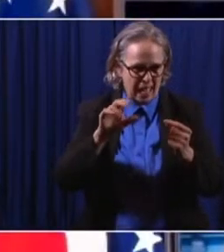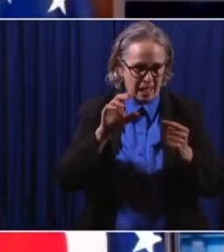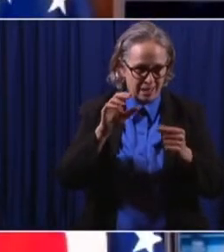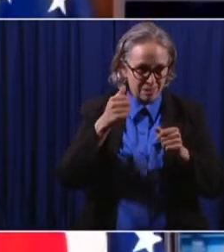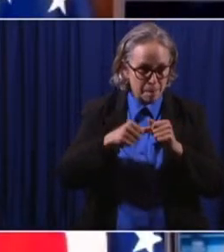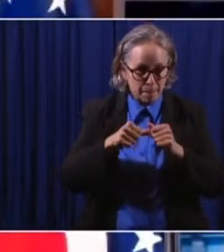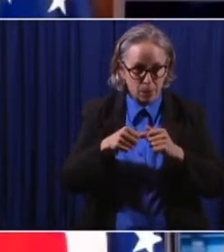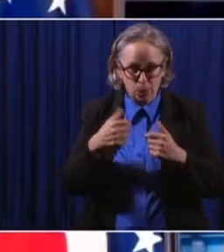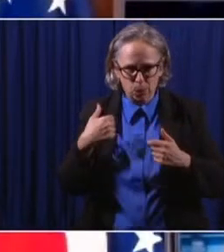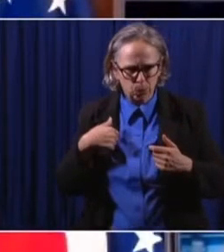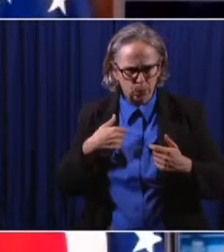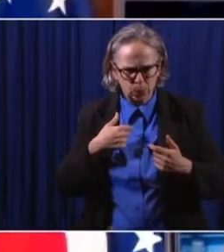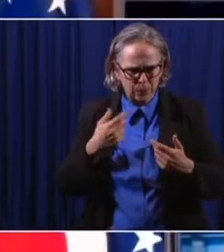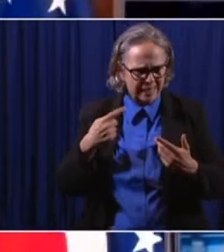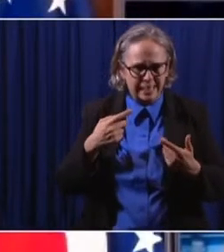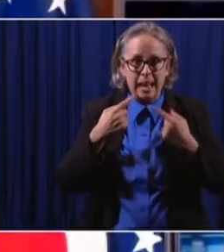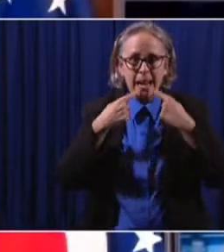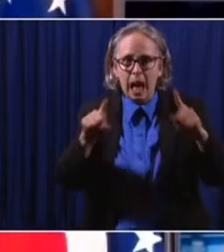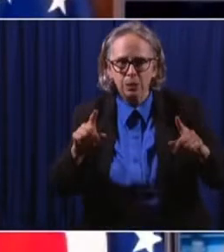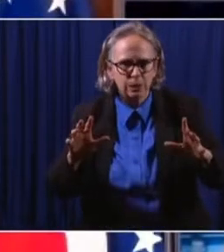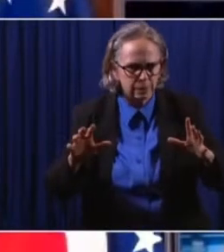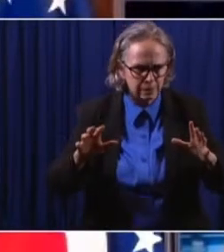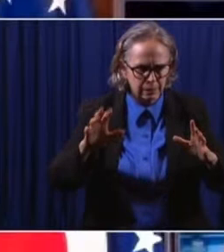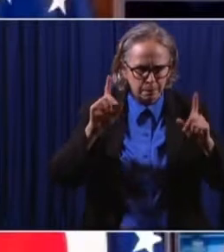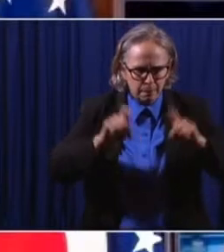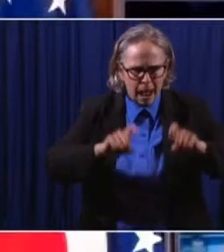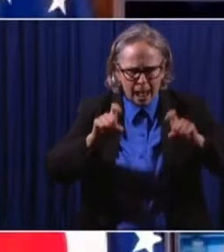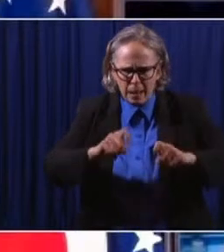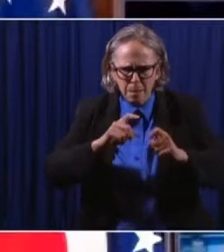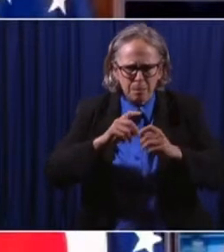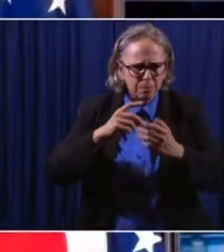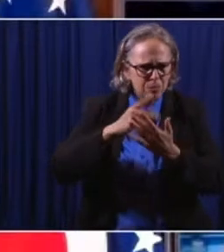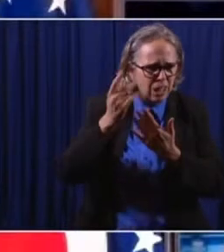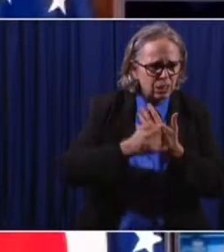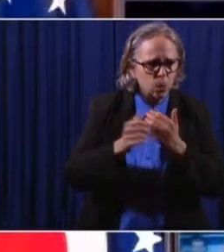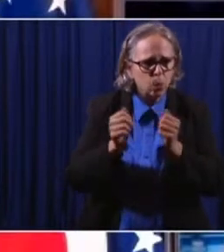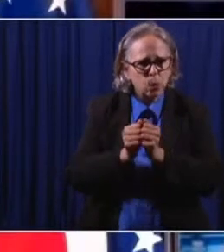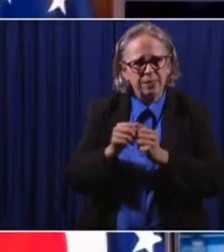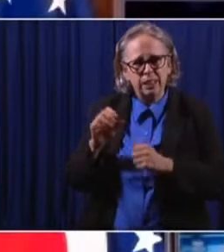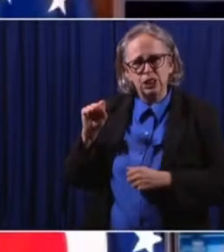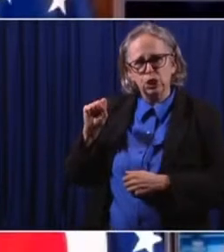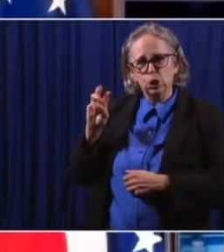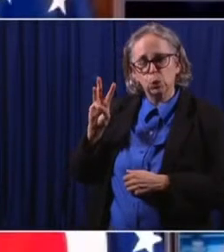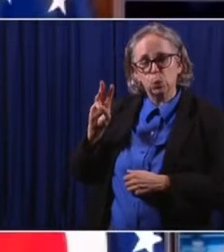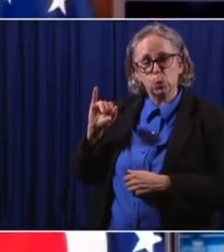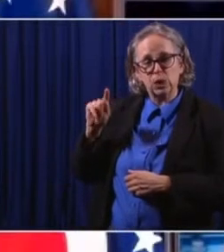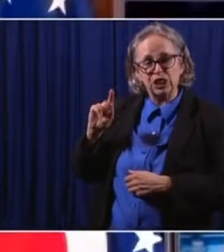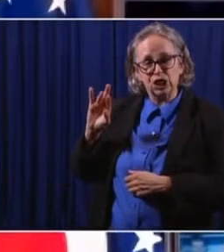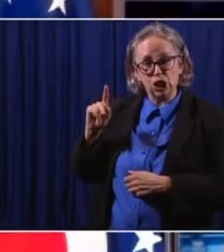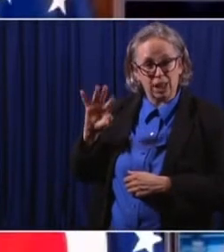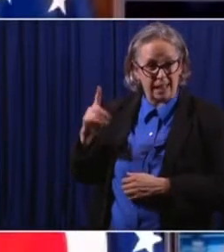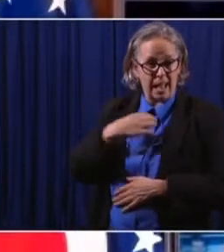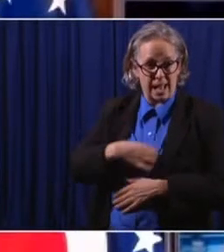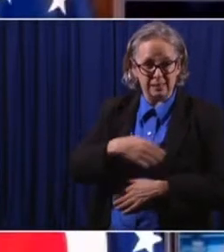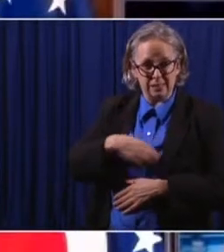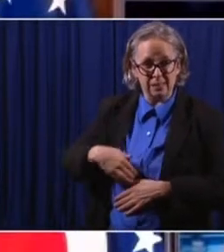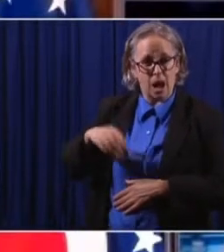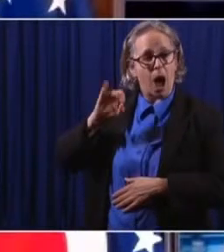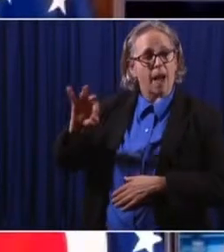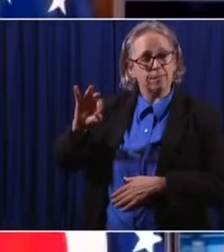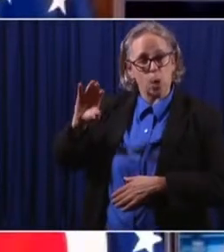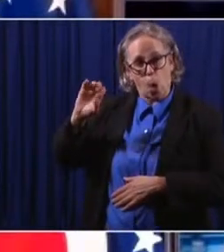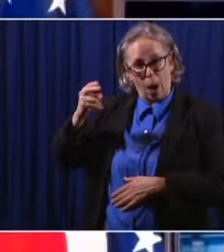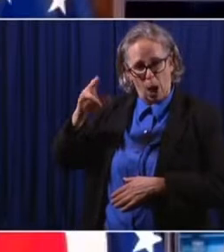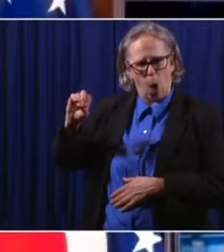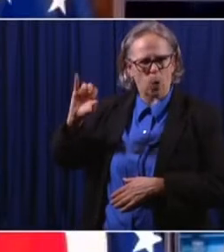announced this Telehealth pilot project with the Switzerland of Ohio School District, which is in Monroe County. I know both of us have